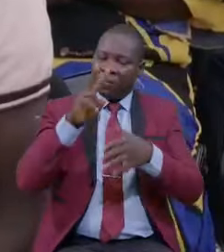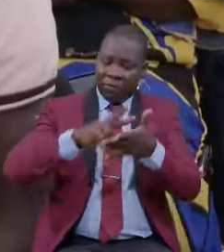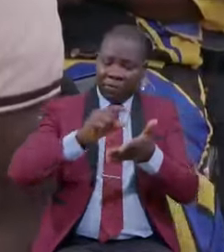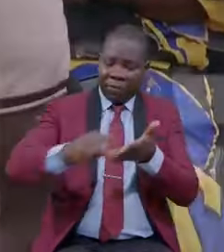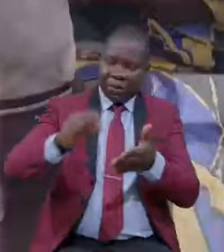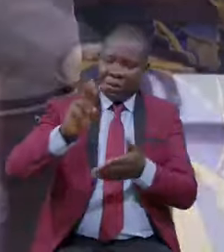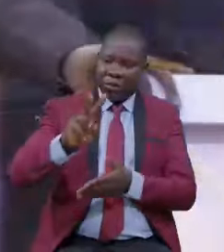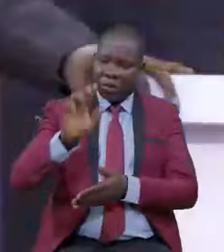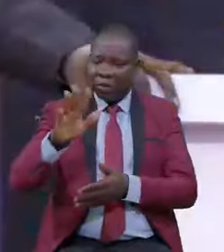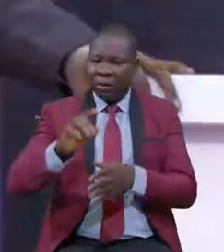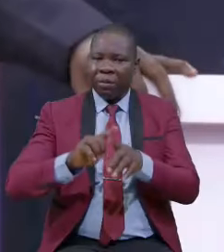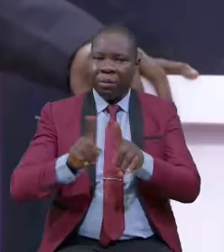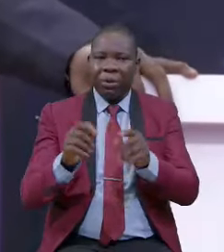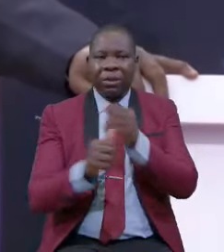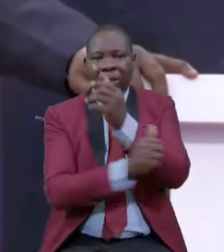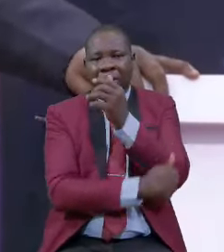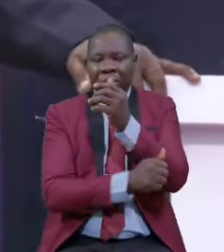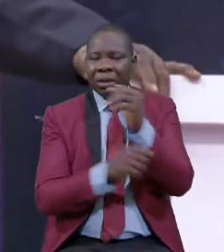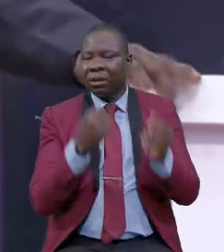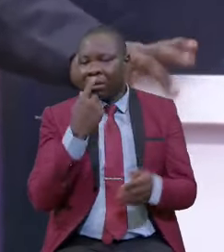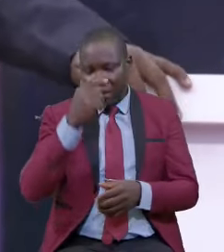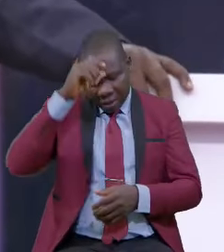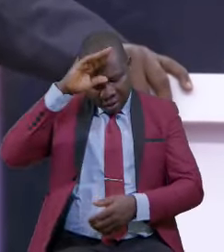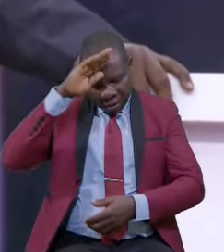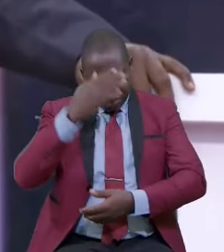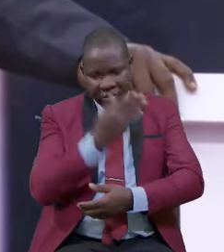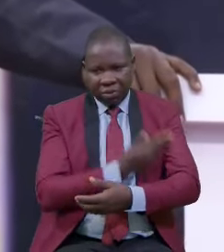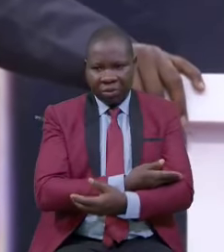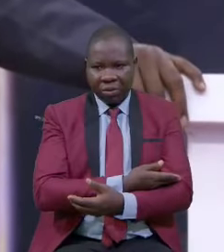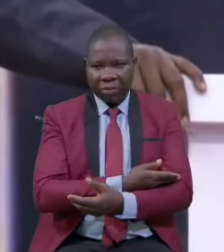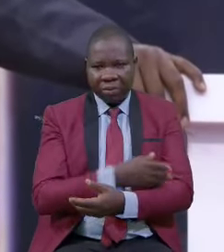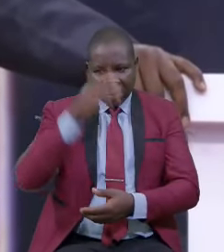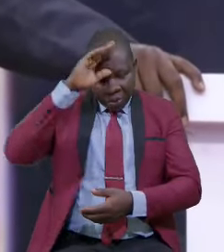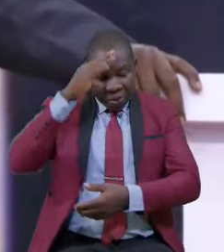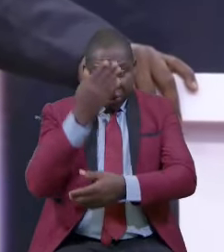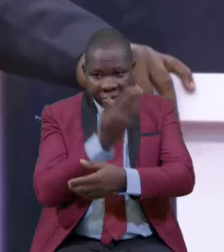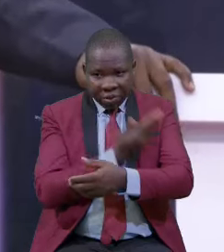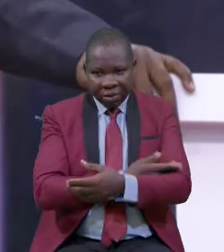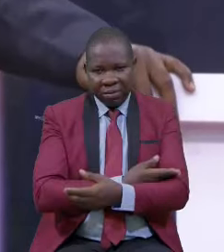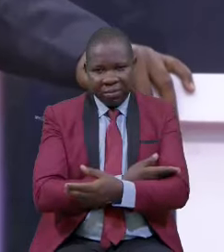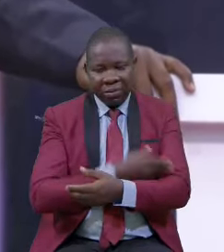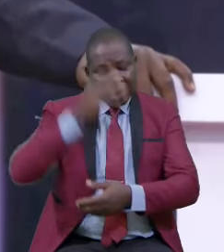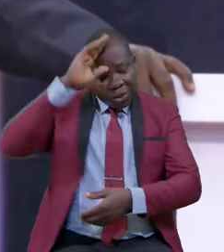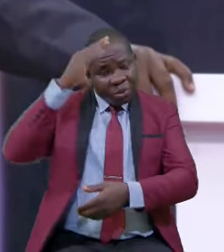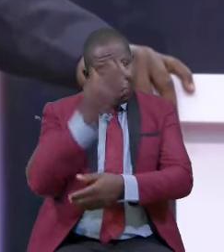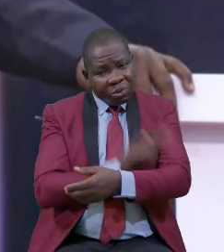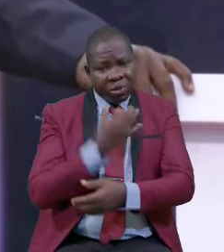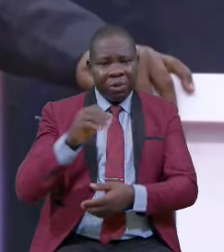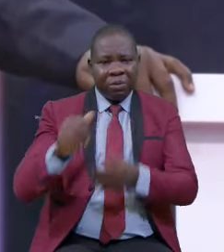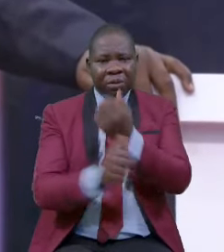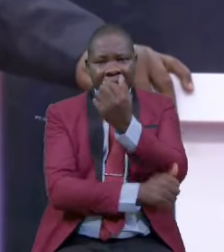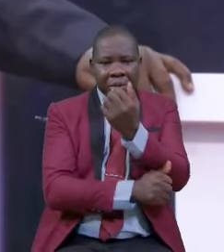sons of Abraham that did not have the state of Abraham,